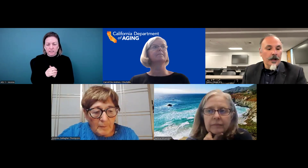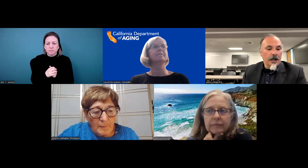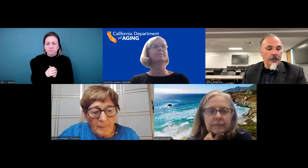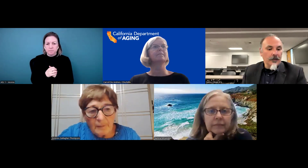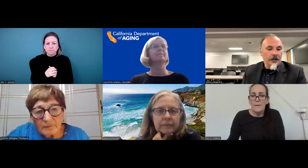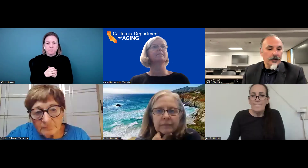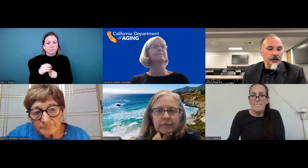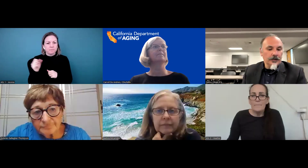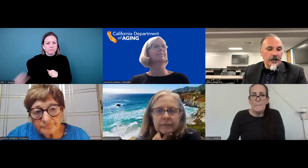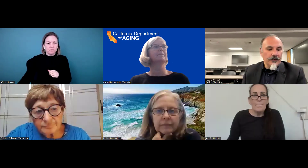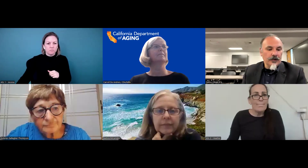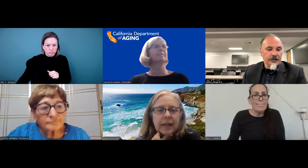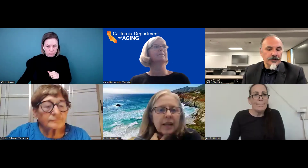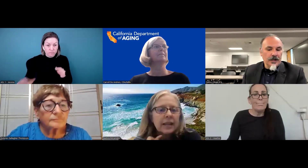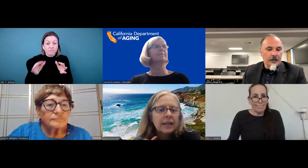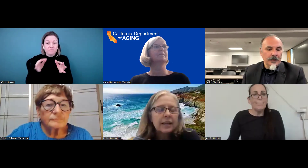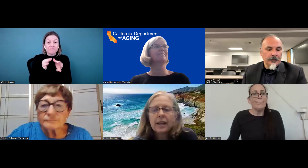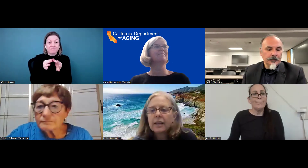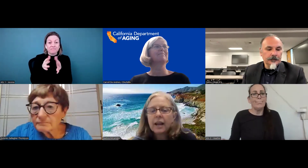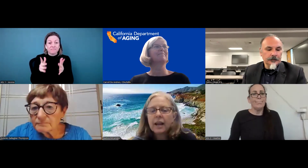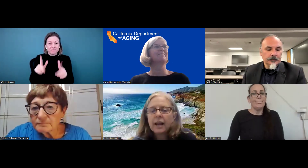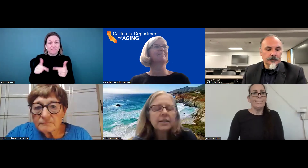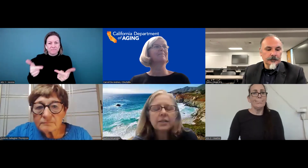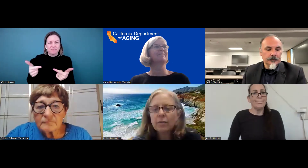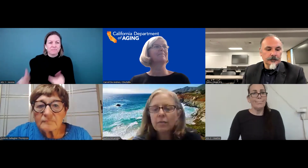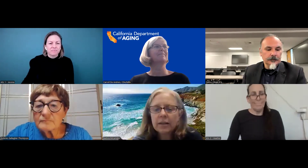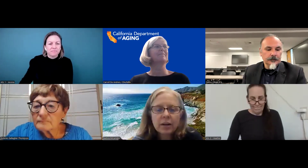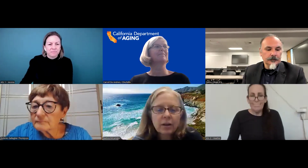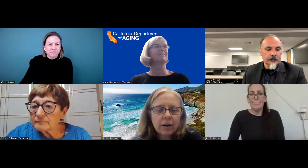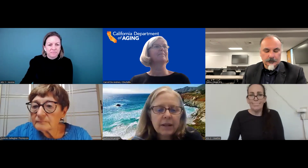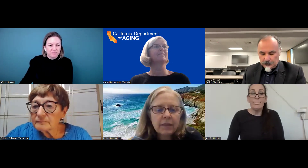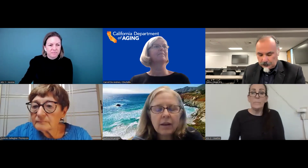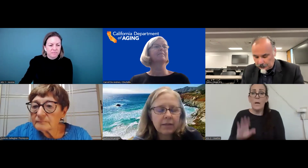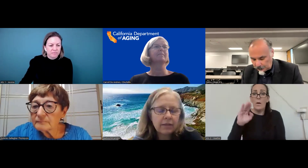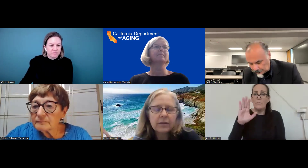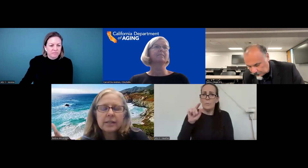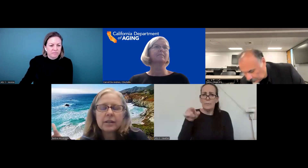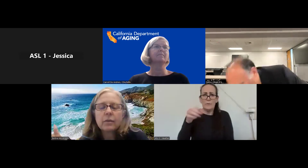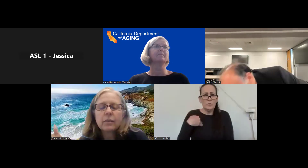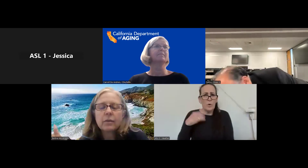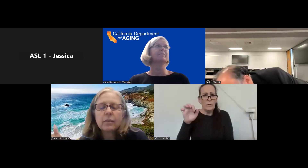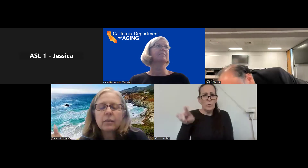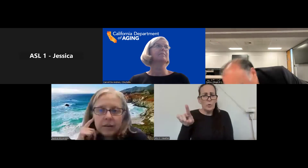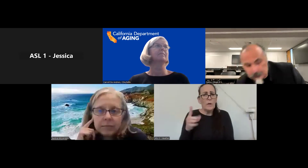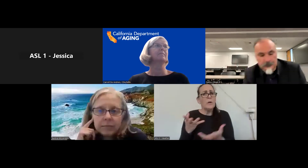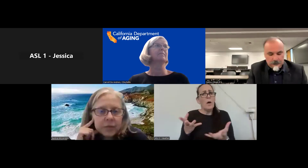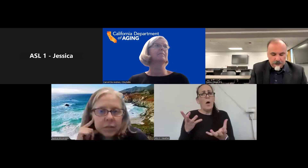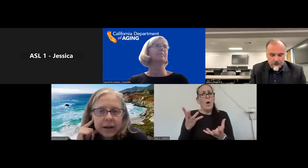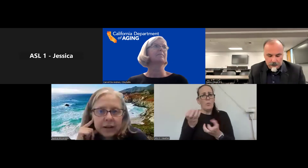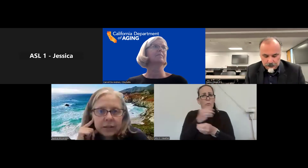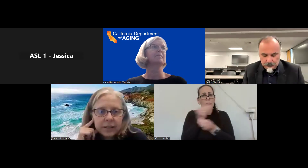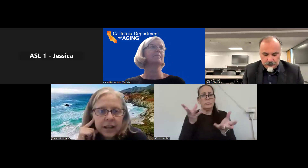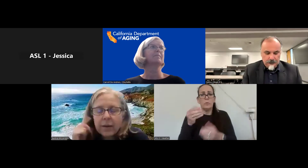Absolutely. Barbara, you have a question or comment? I just wanted to note, I mean, there is an awareness among